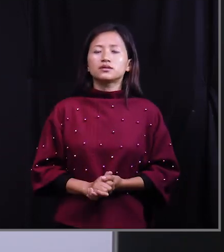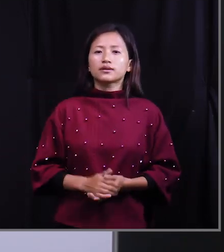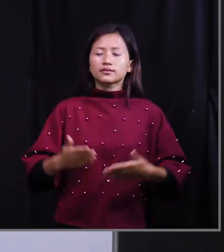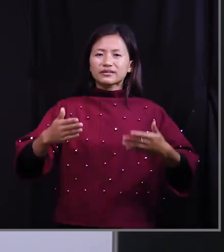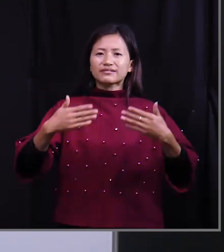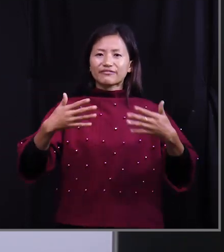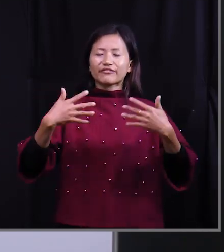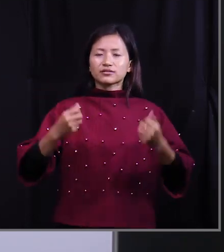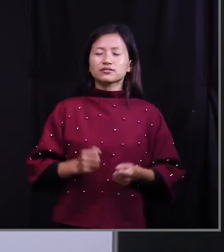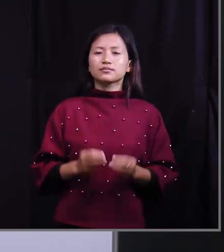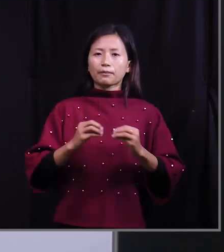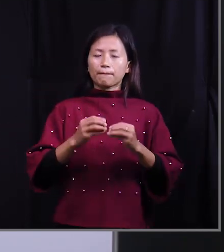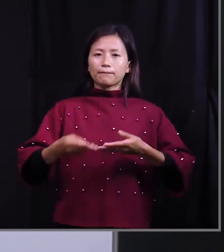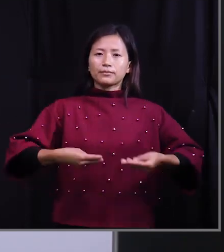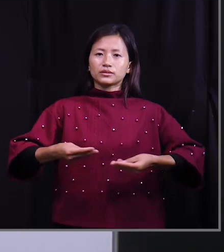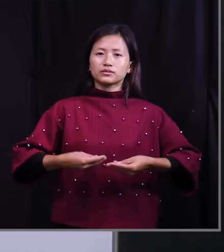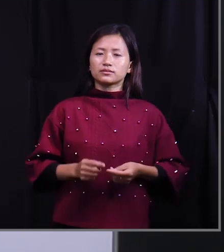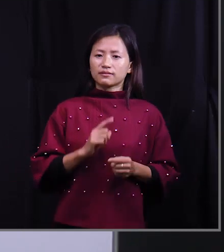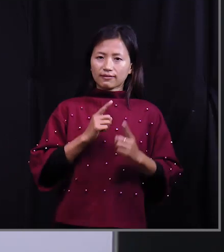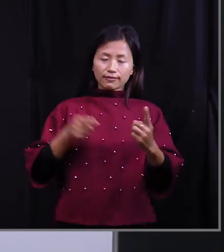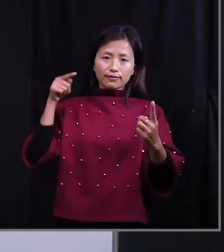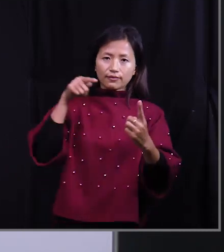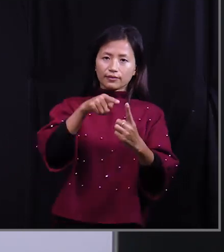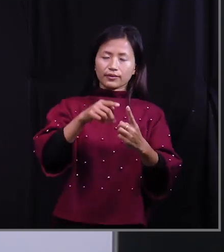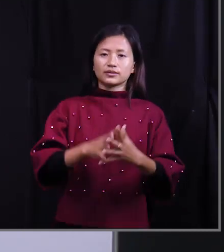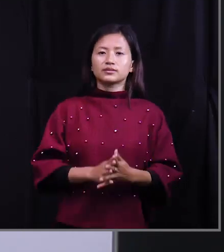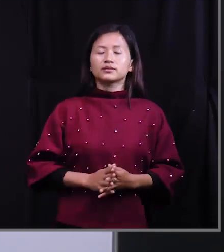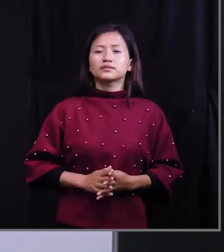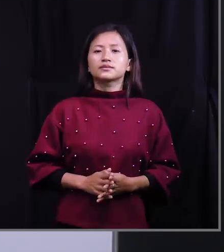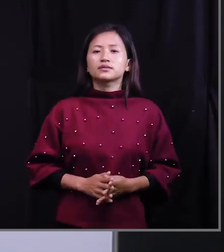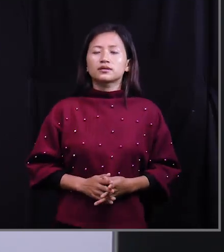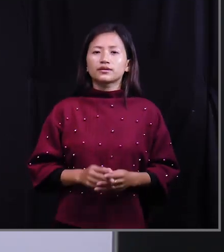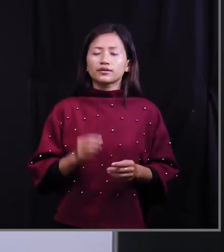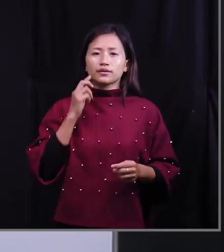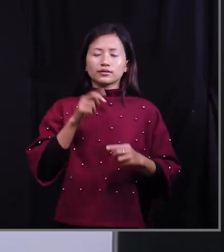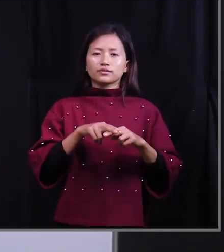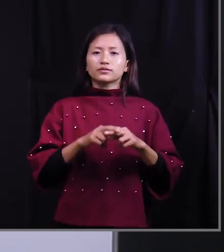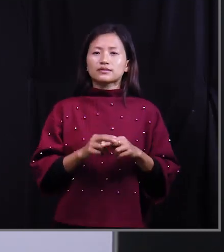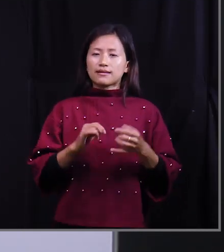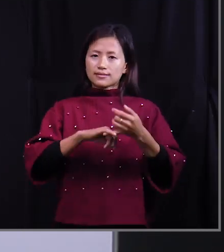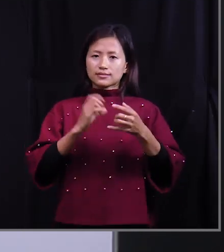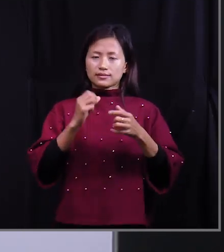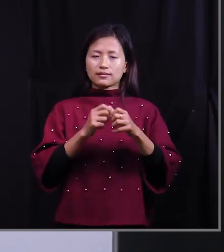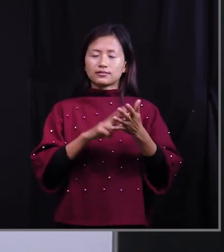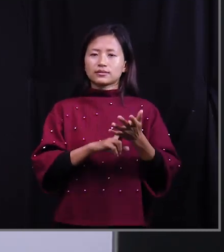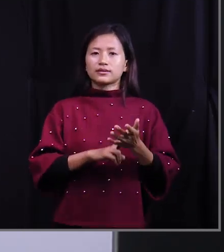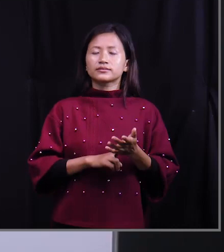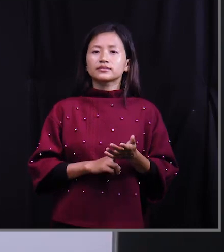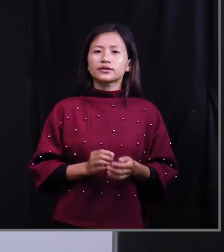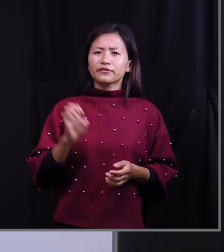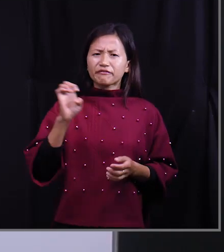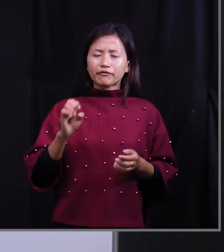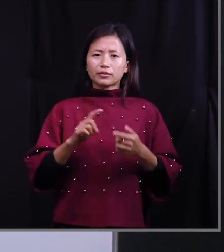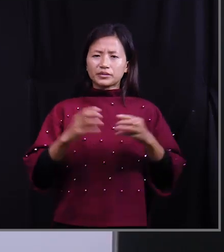affects the business enterprise directly. So if we scan the environment, we get used to the rapid changes that